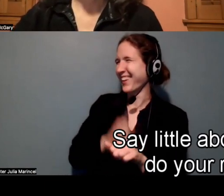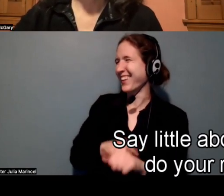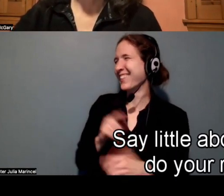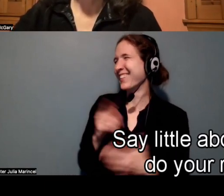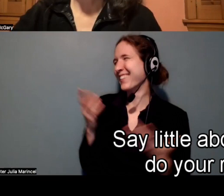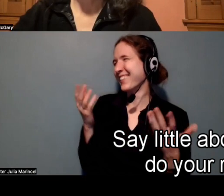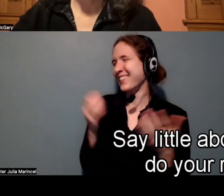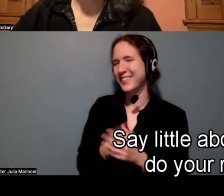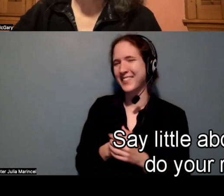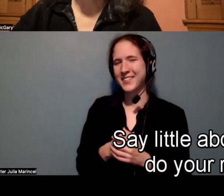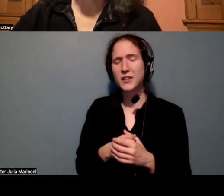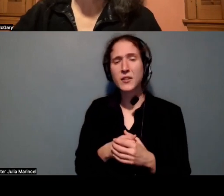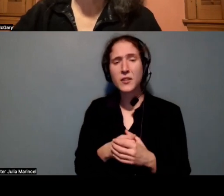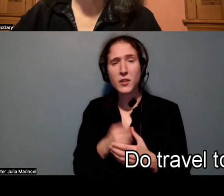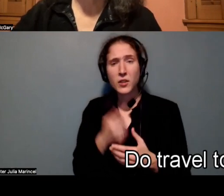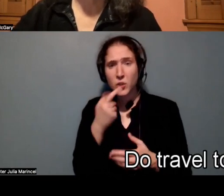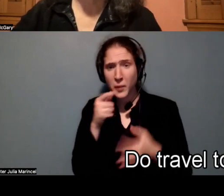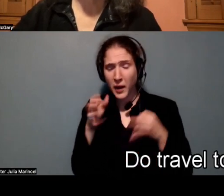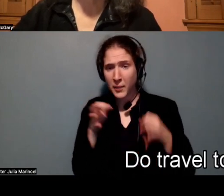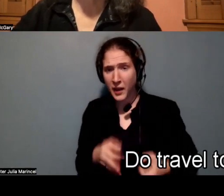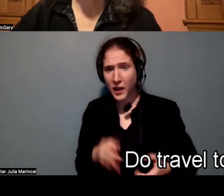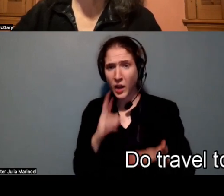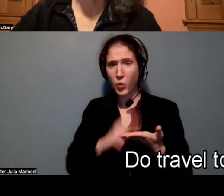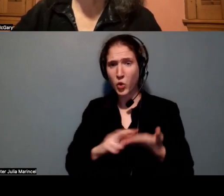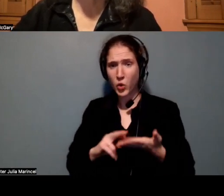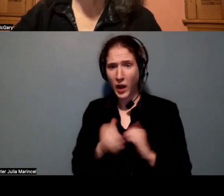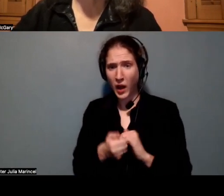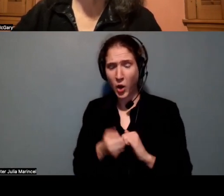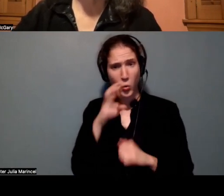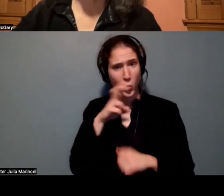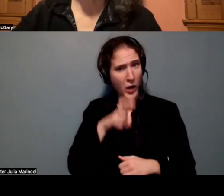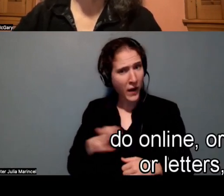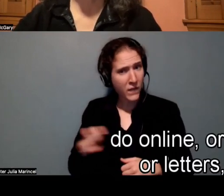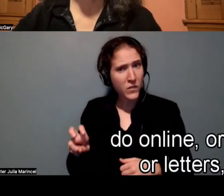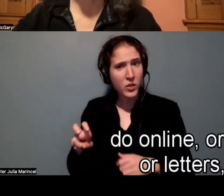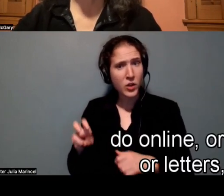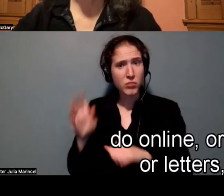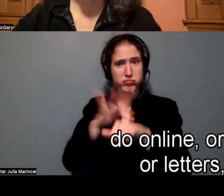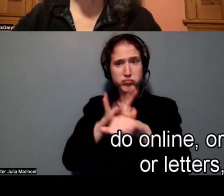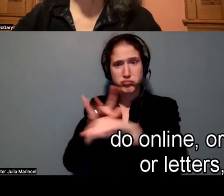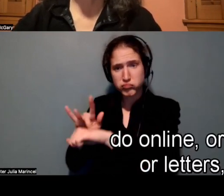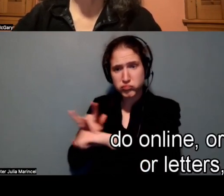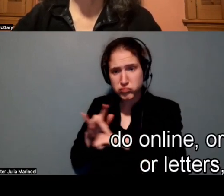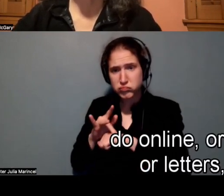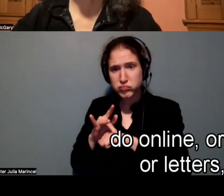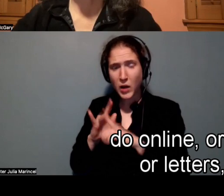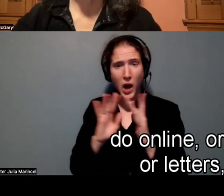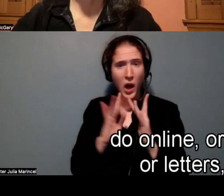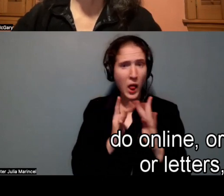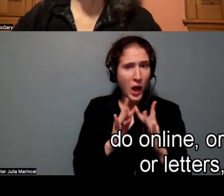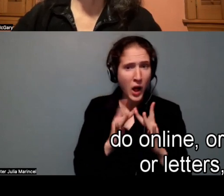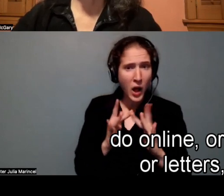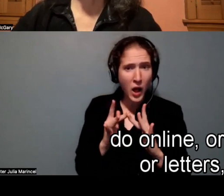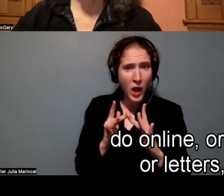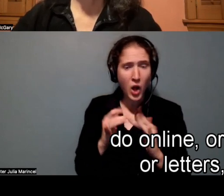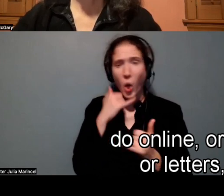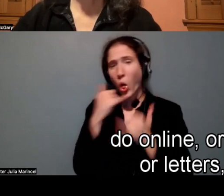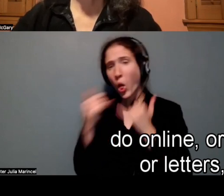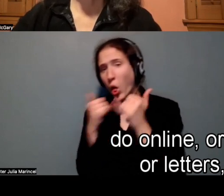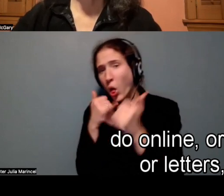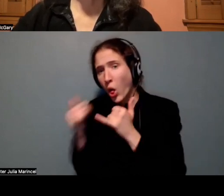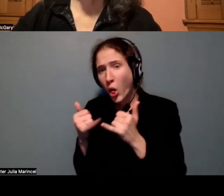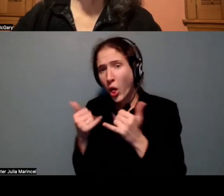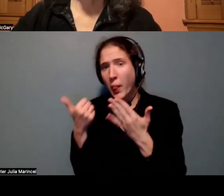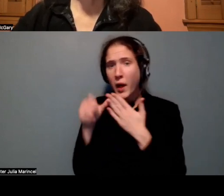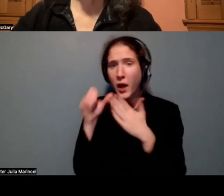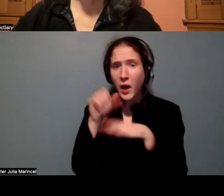Say a little about how you do your research. Do you travel to places, or do online, or call people, or letters, or